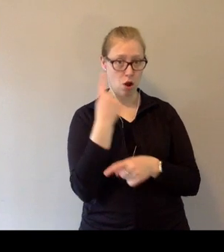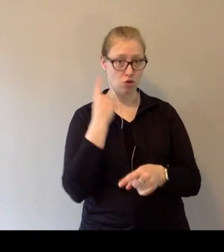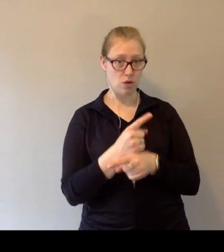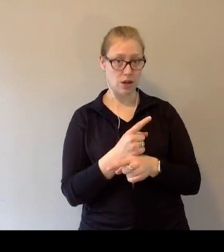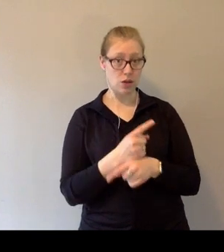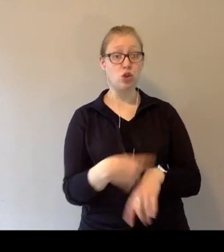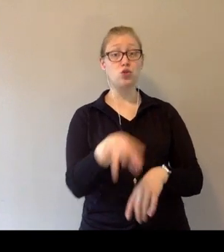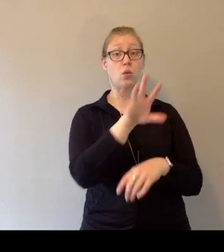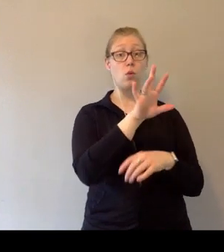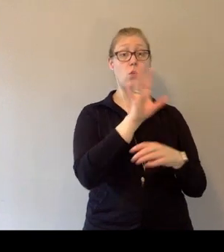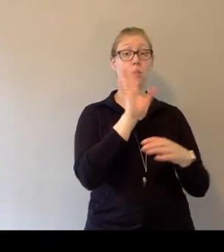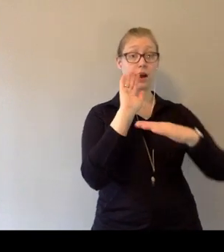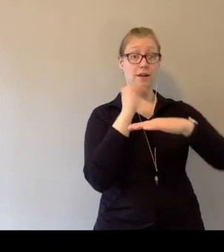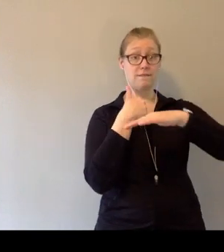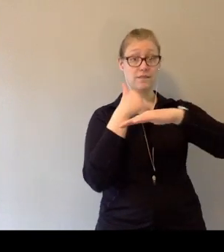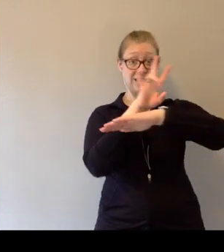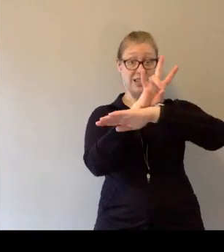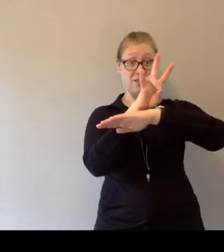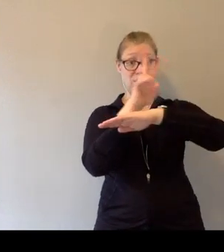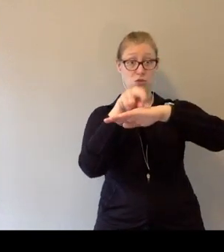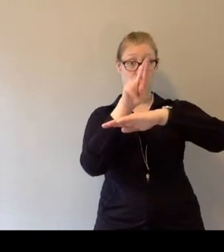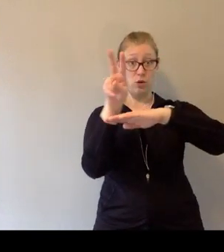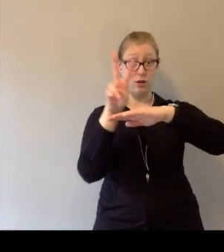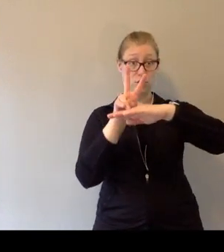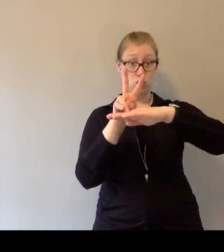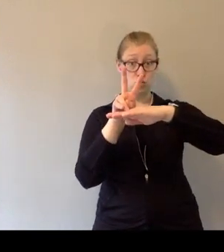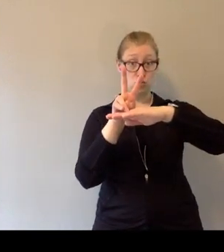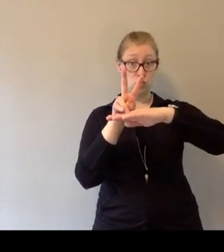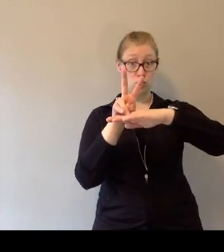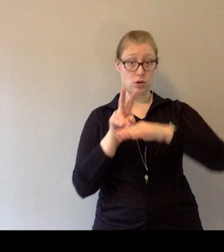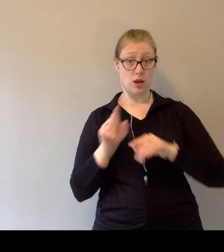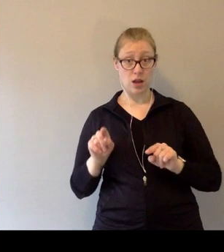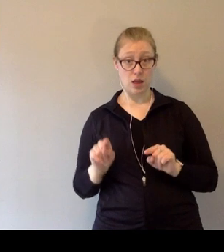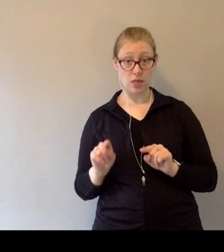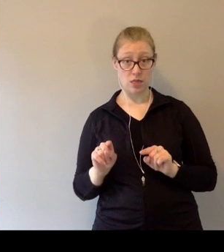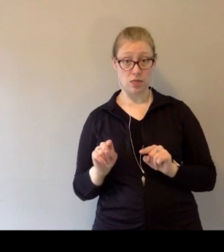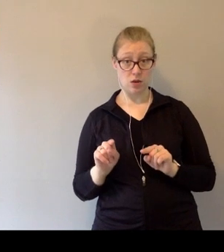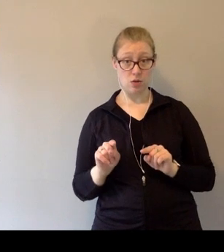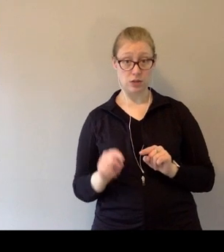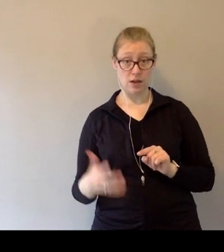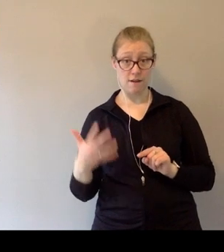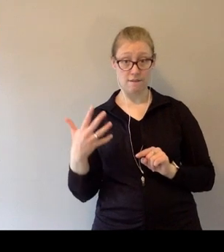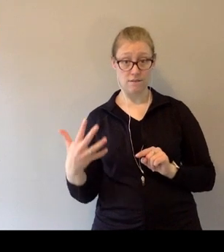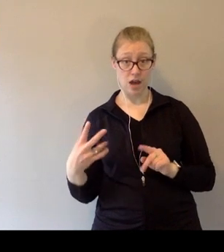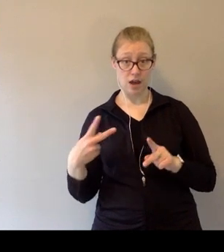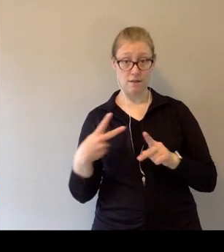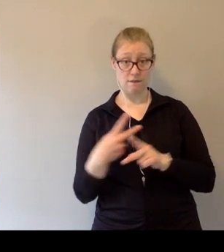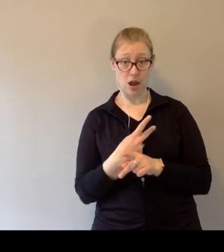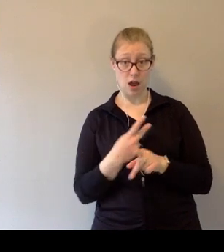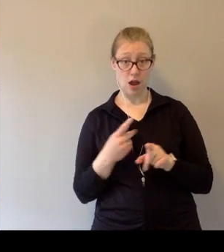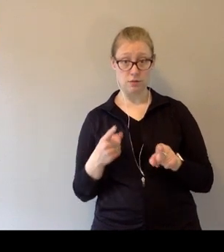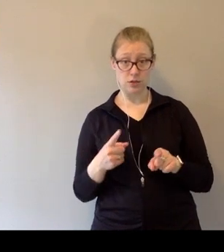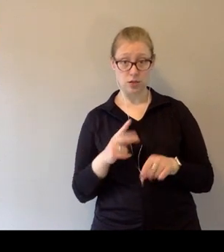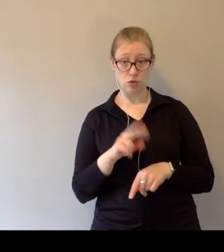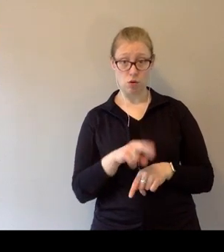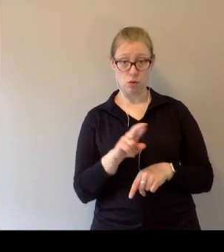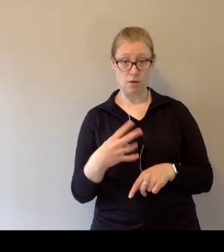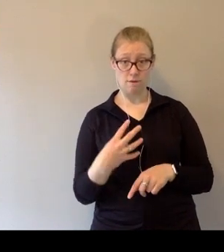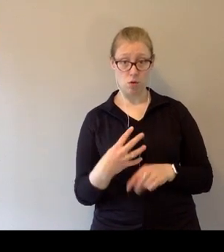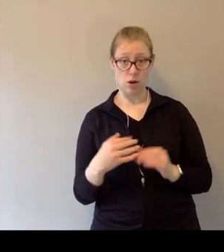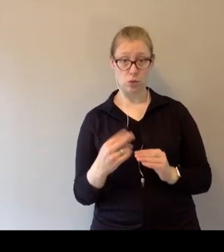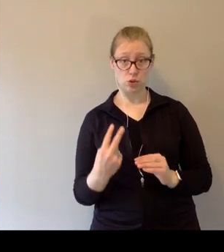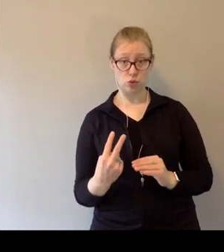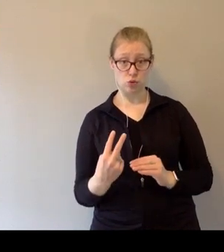2 is they combine to be square root of 4, which is 2. So I have 5 times 2 on the bottom. This would be 7 square root of 2 over